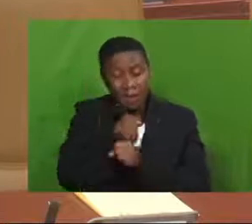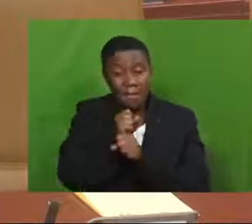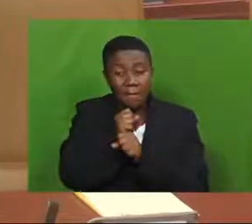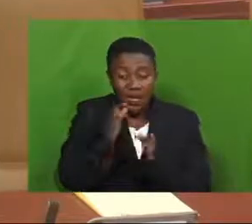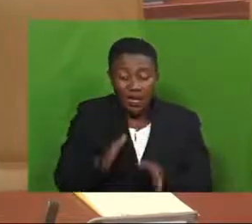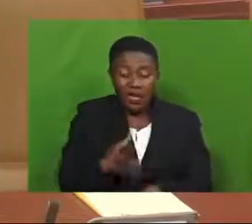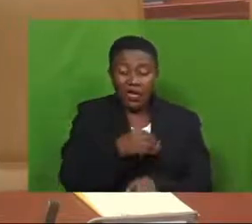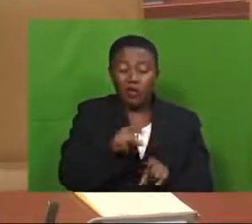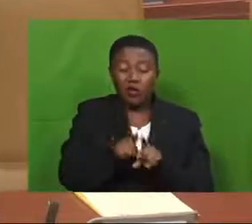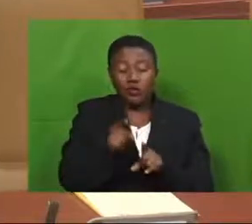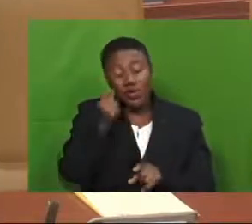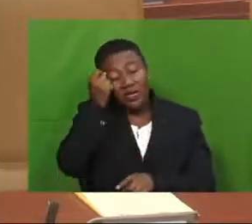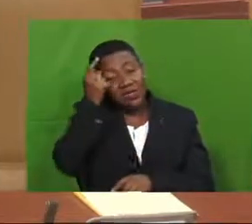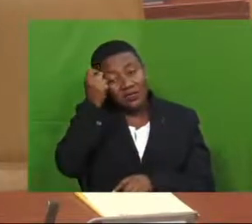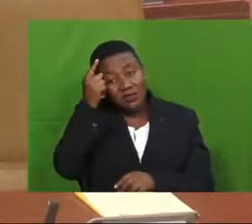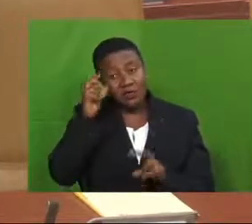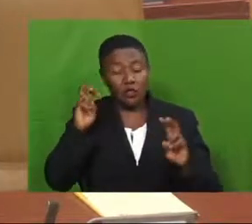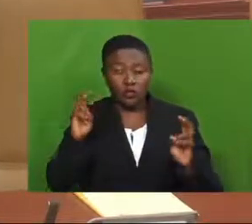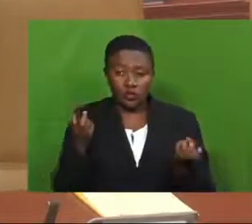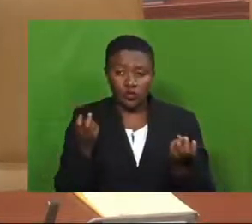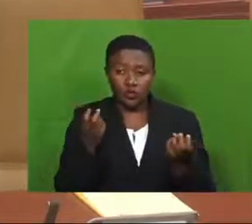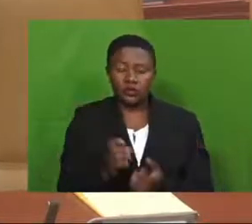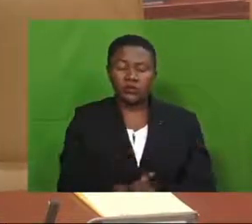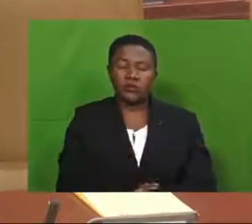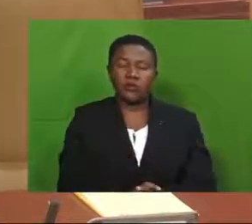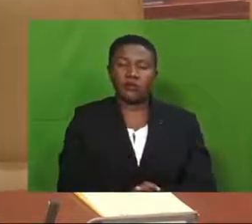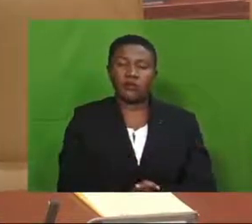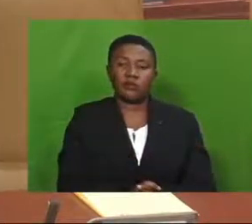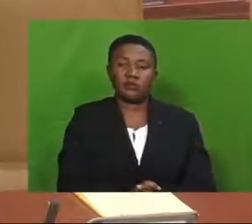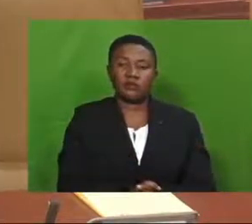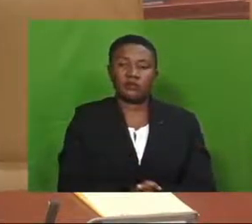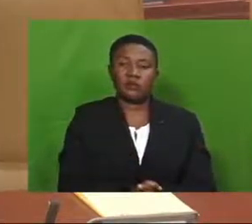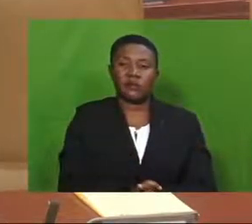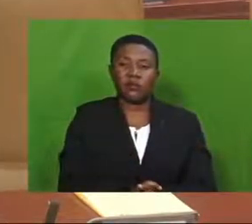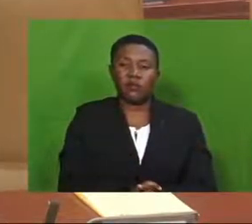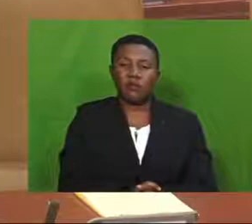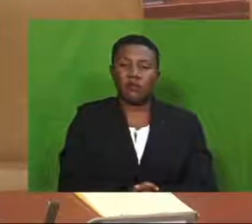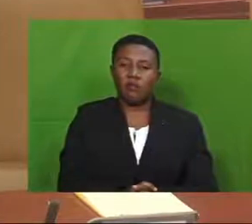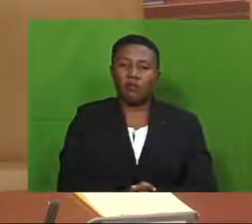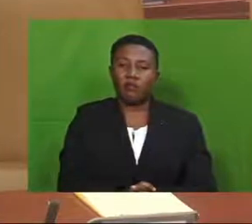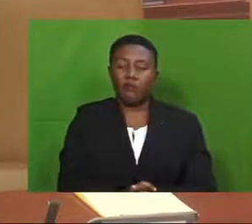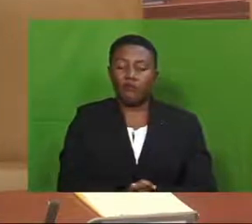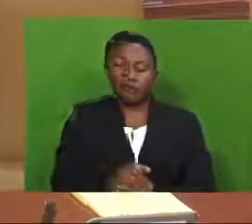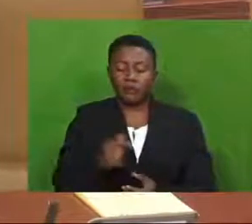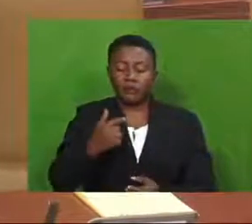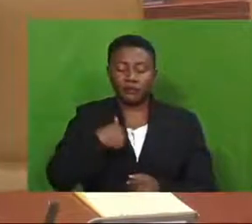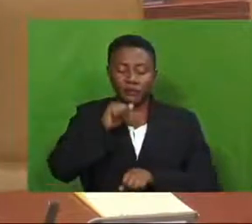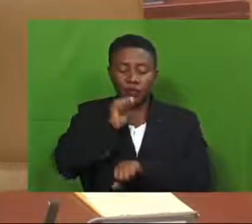issues. And Mr. Speaker, I had